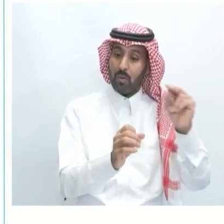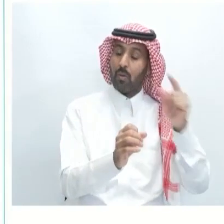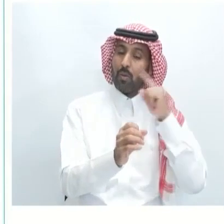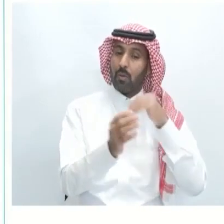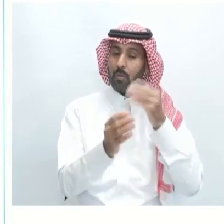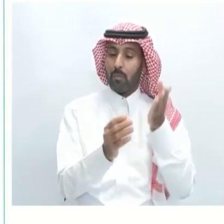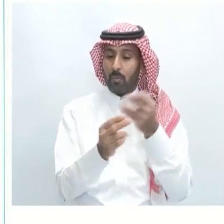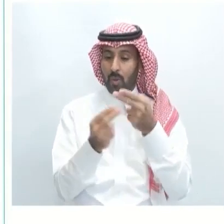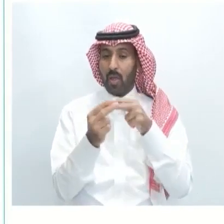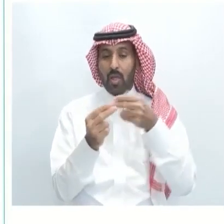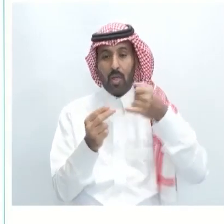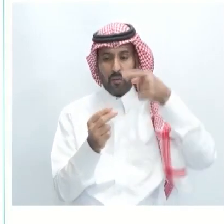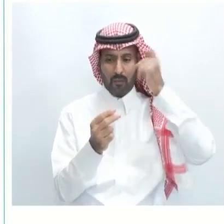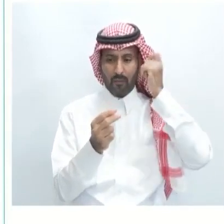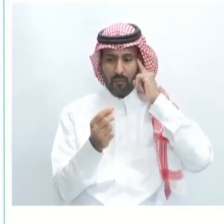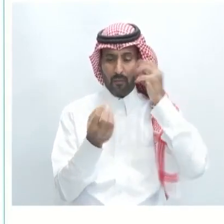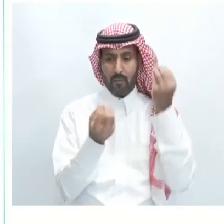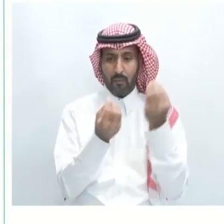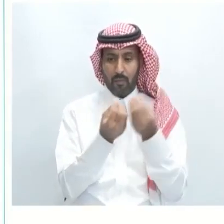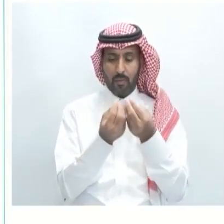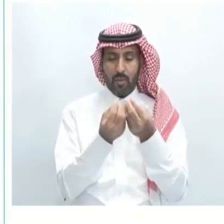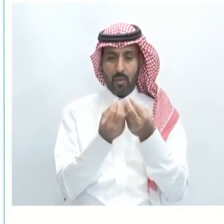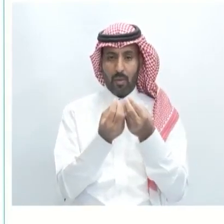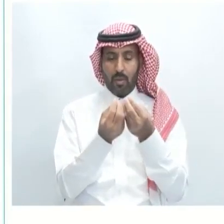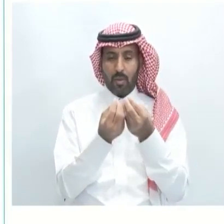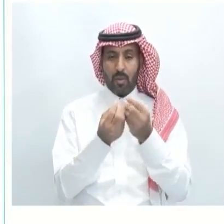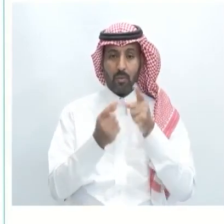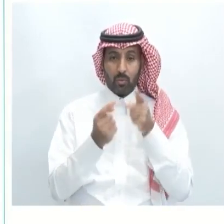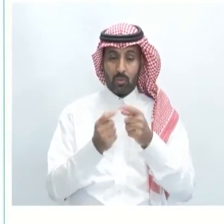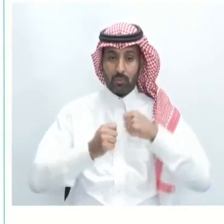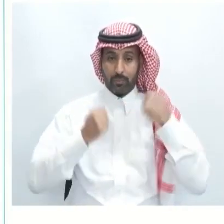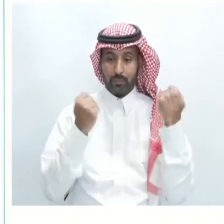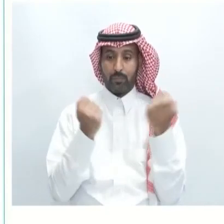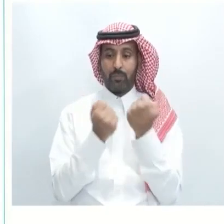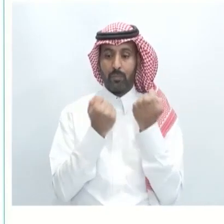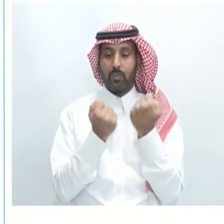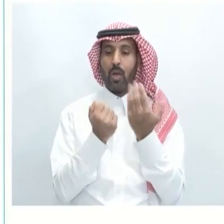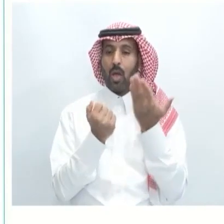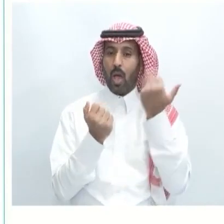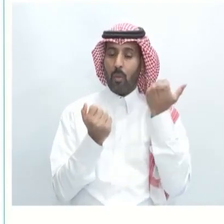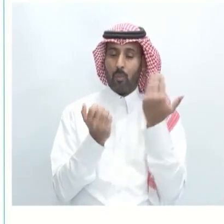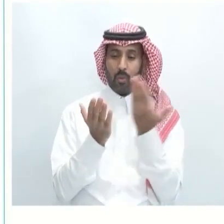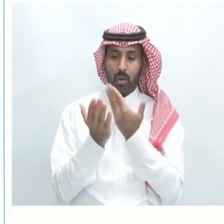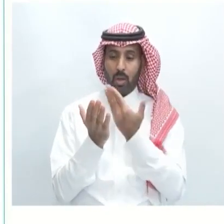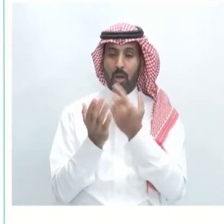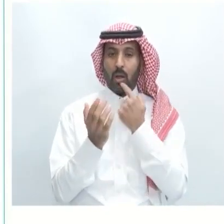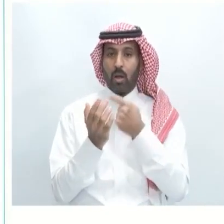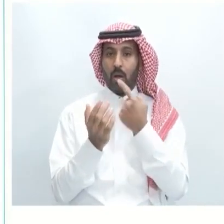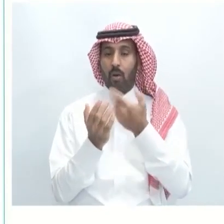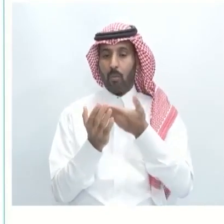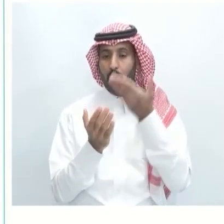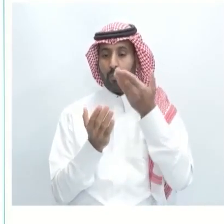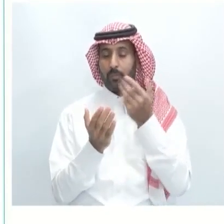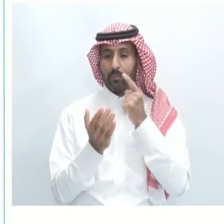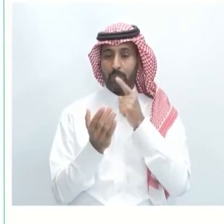since, if, and although. For example, you should practice before you read aloud. So before